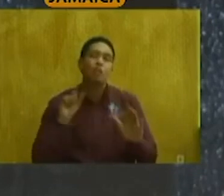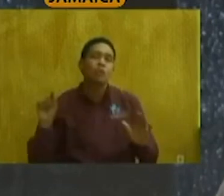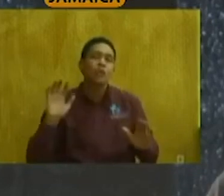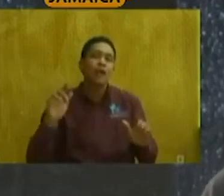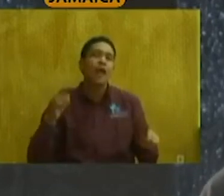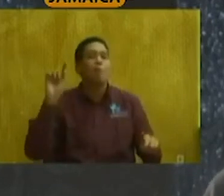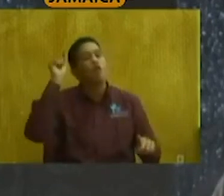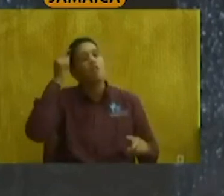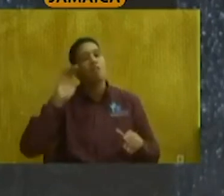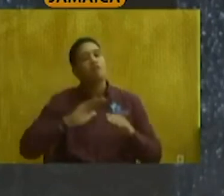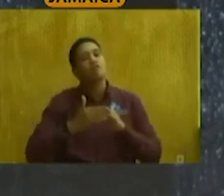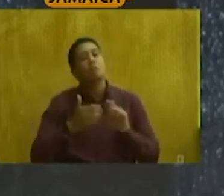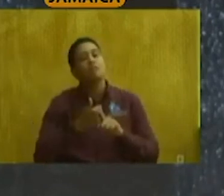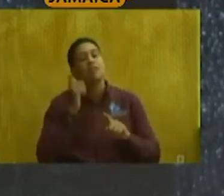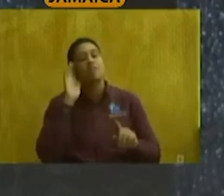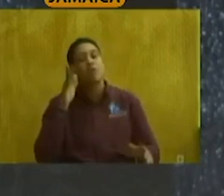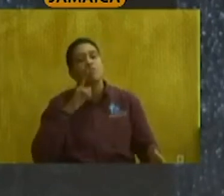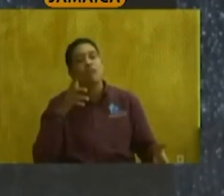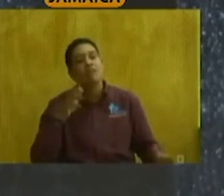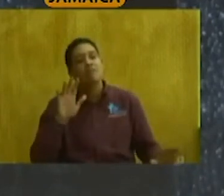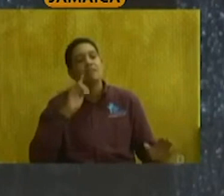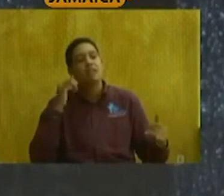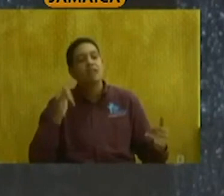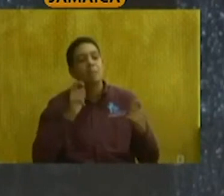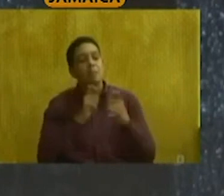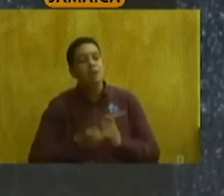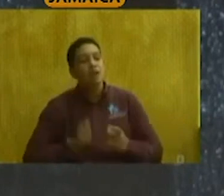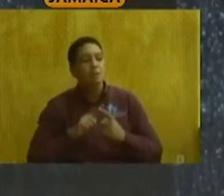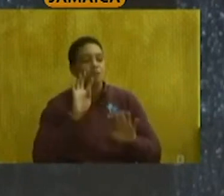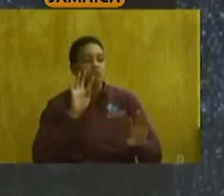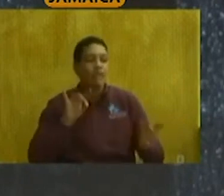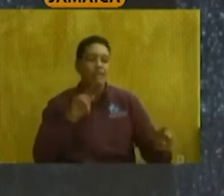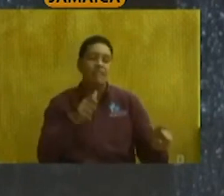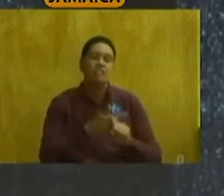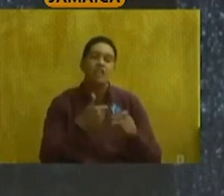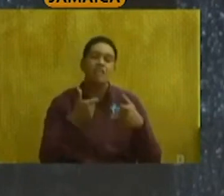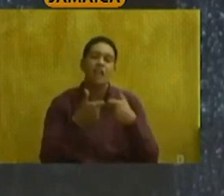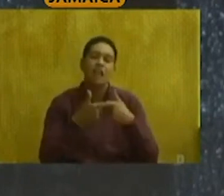the government of Jamaica will facilitate the modernization and efficiency of the